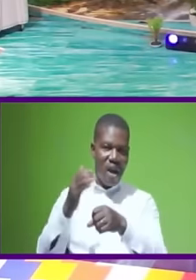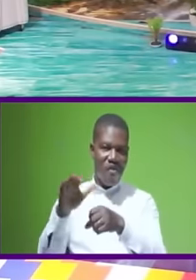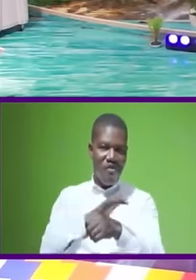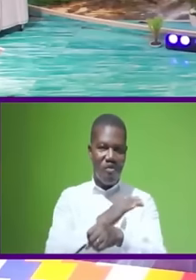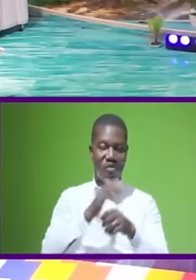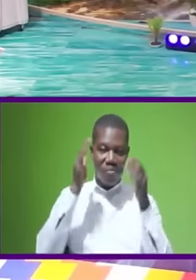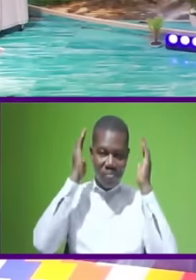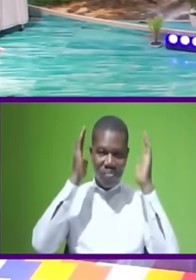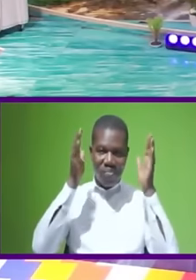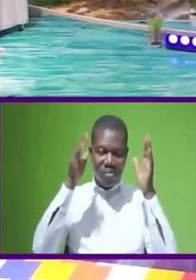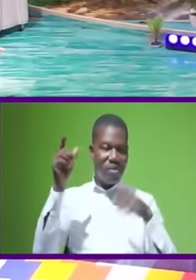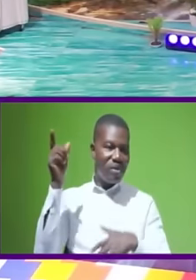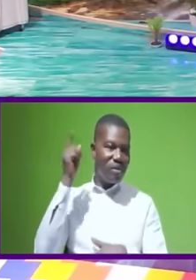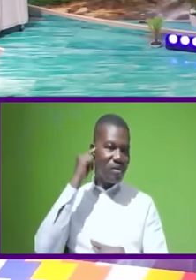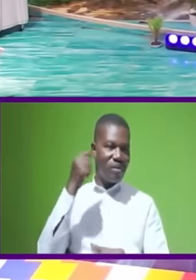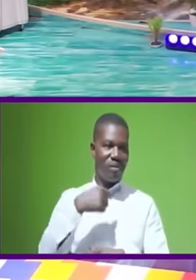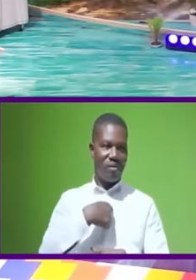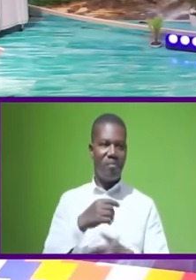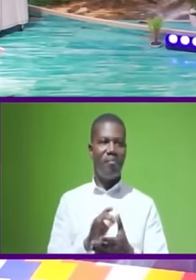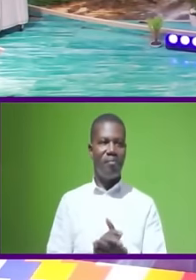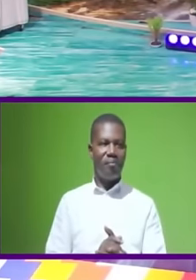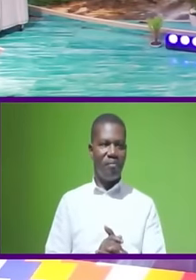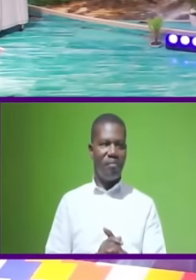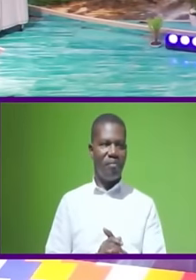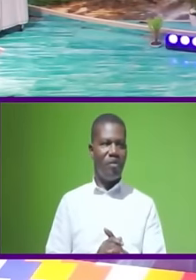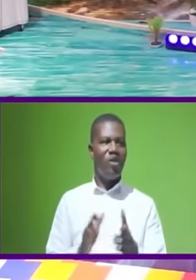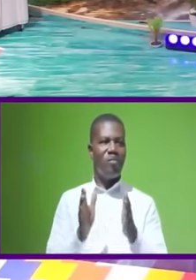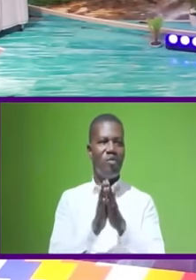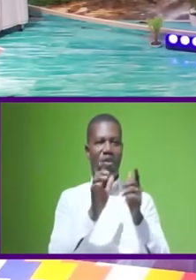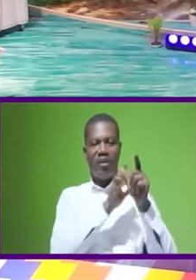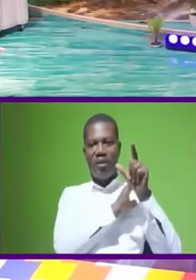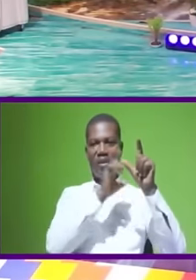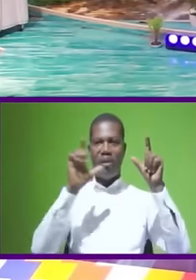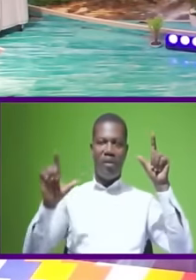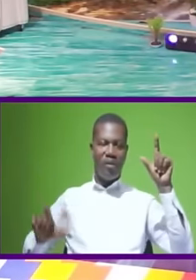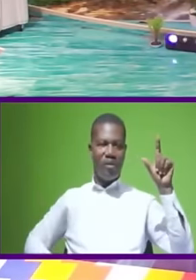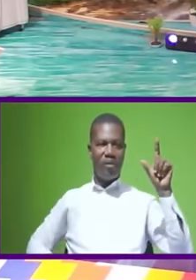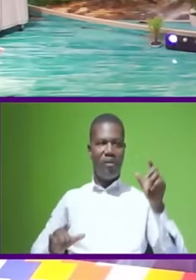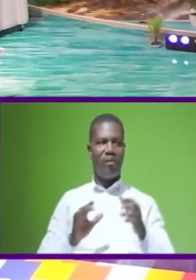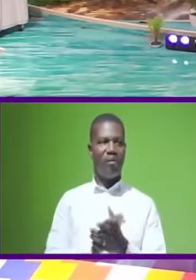pay heed and listen to me. Praise the Lord.